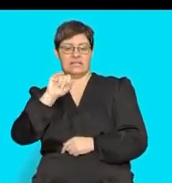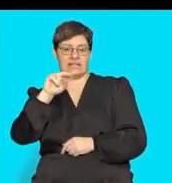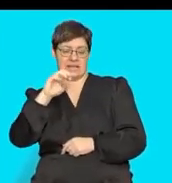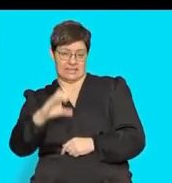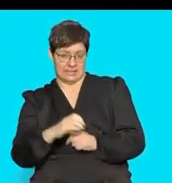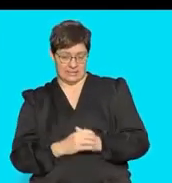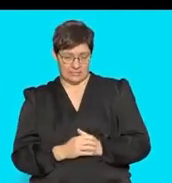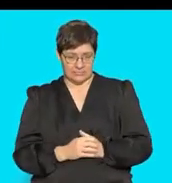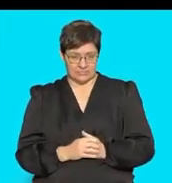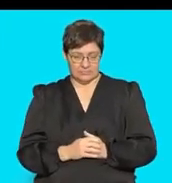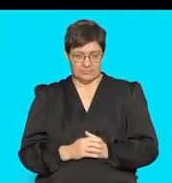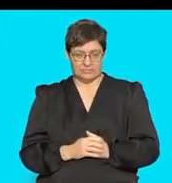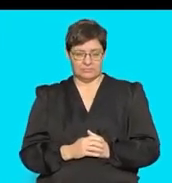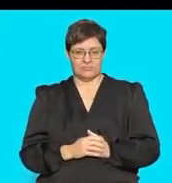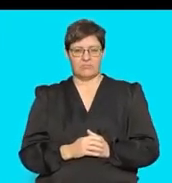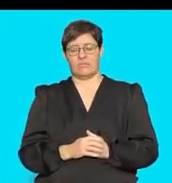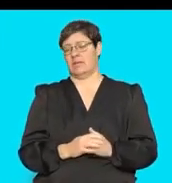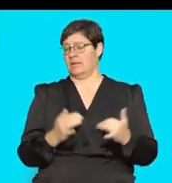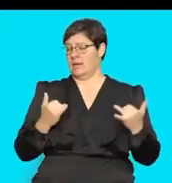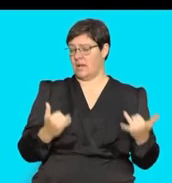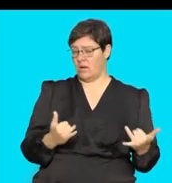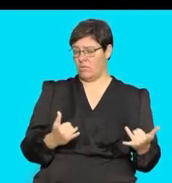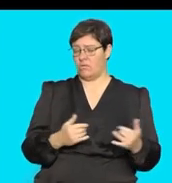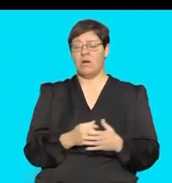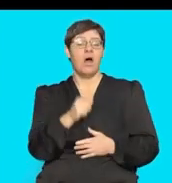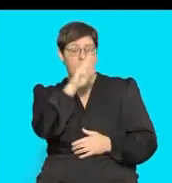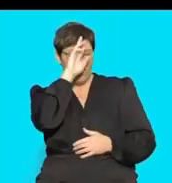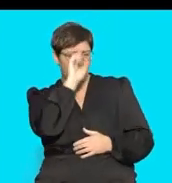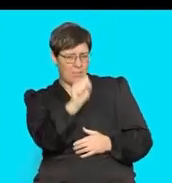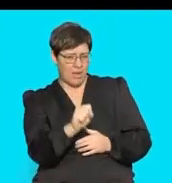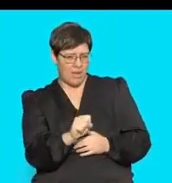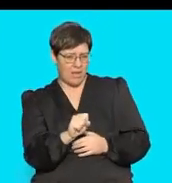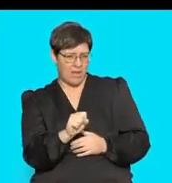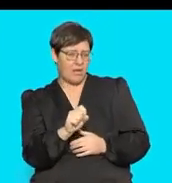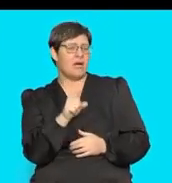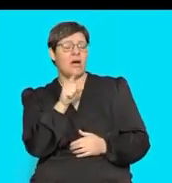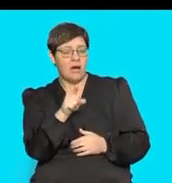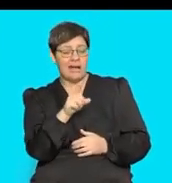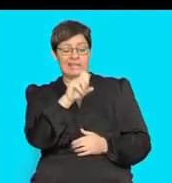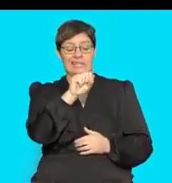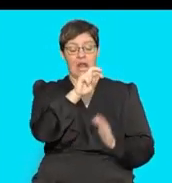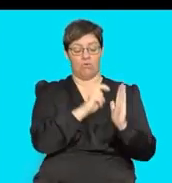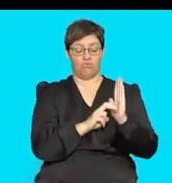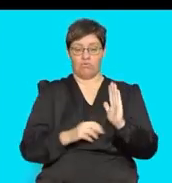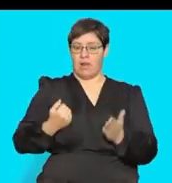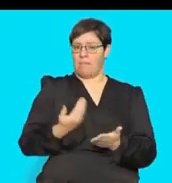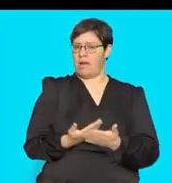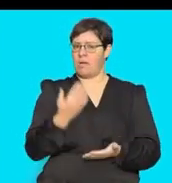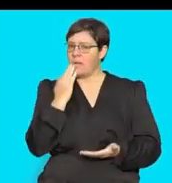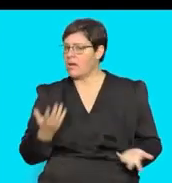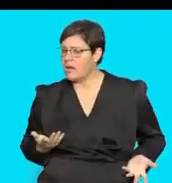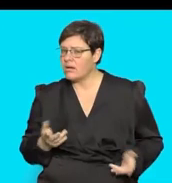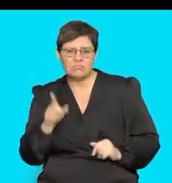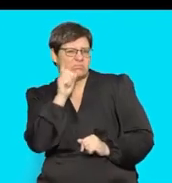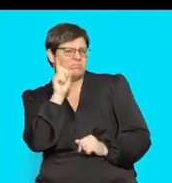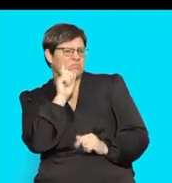C. Now, can you remember when we applied the sine rule? What did we need to check